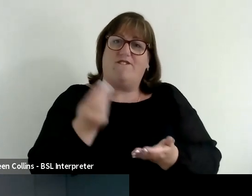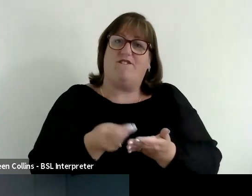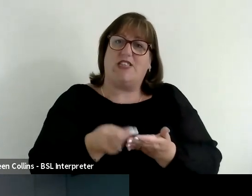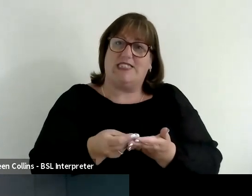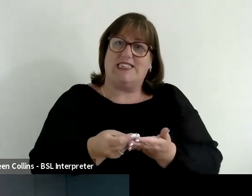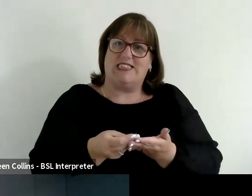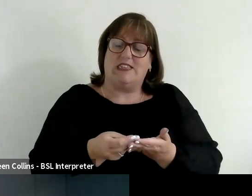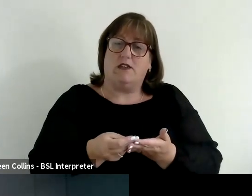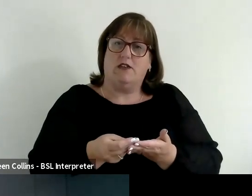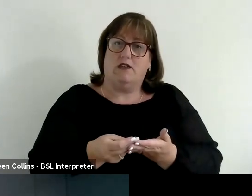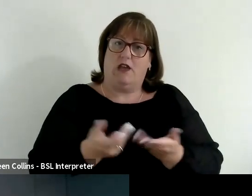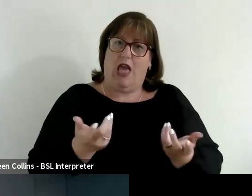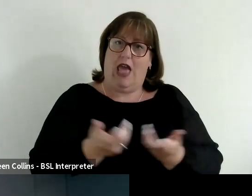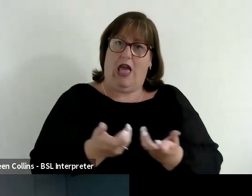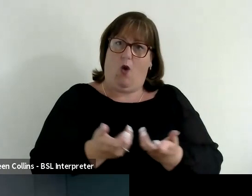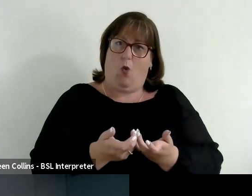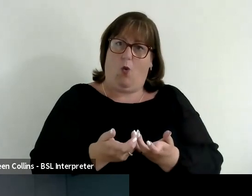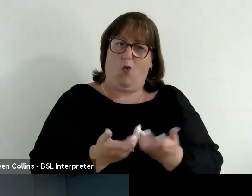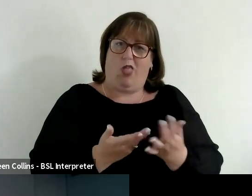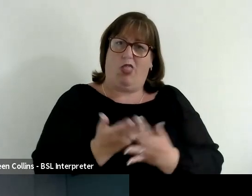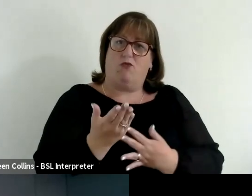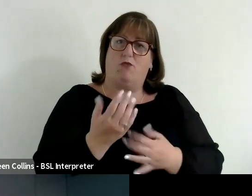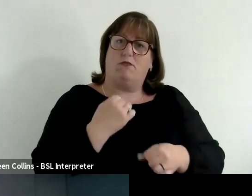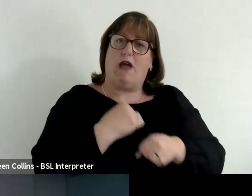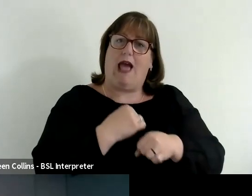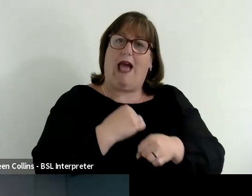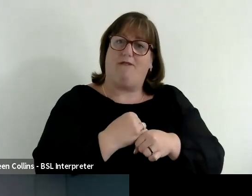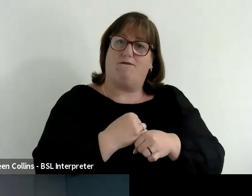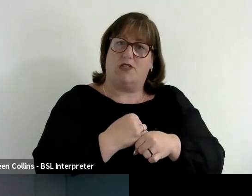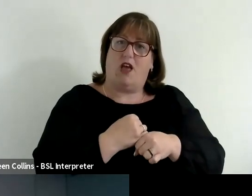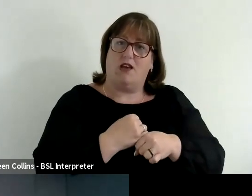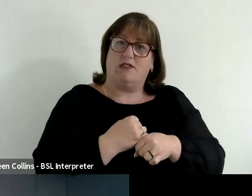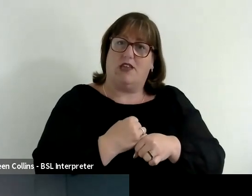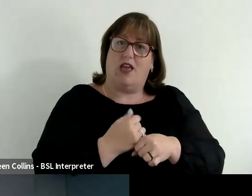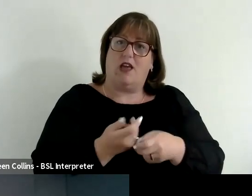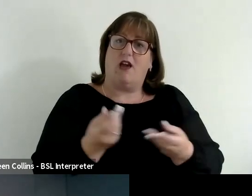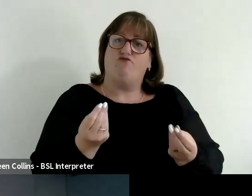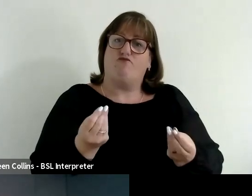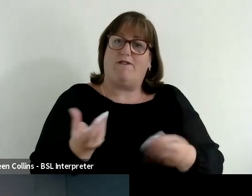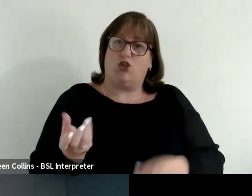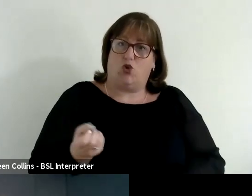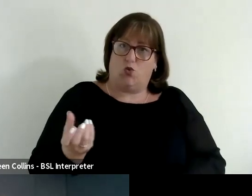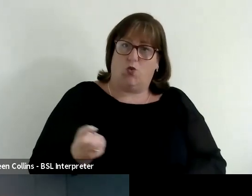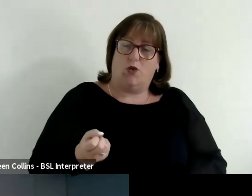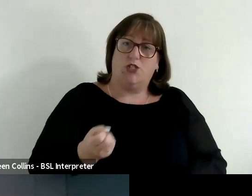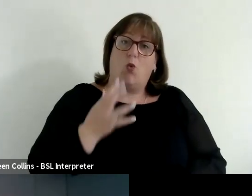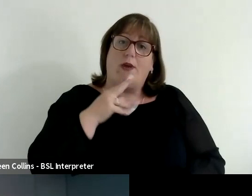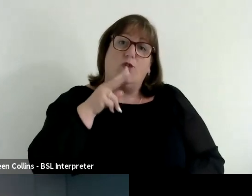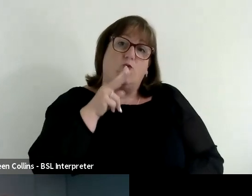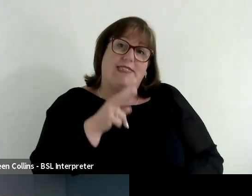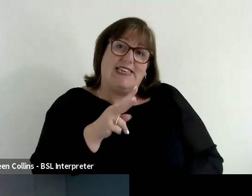fund ourselves by advertising revenue. So the adverts that you see between our programs pay for us to make